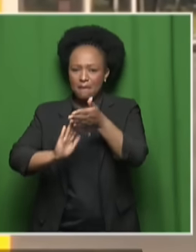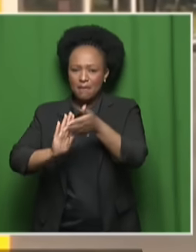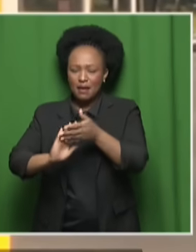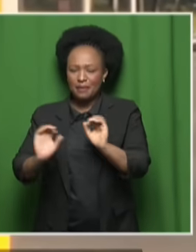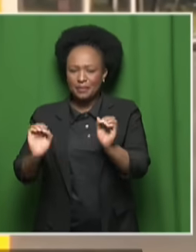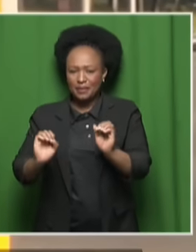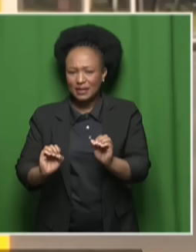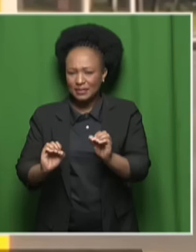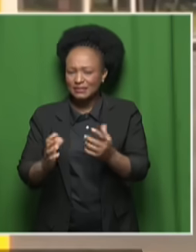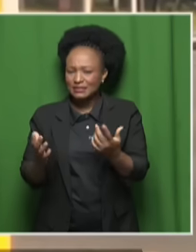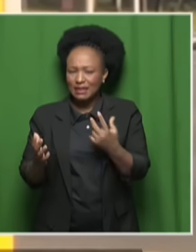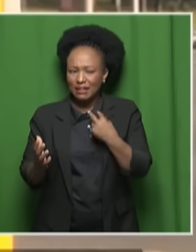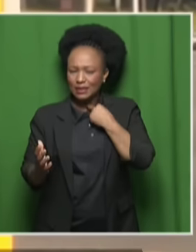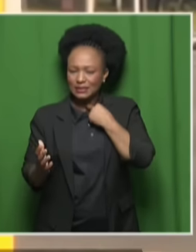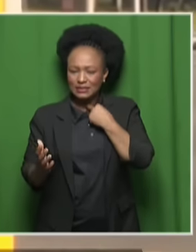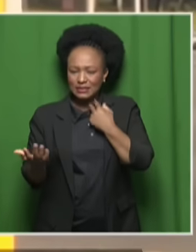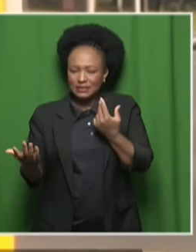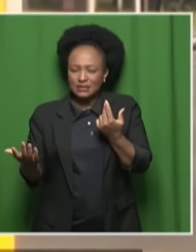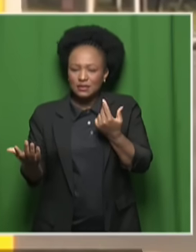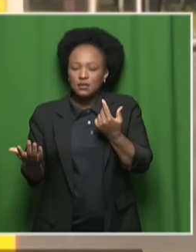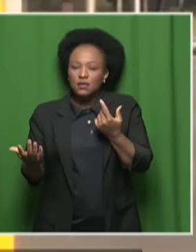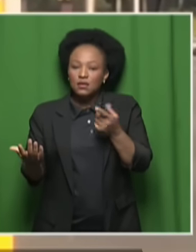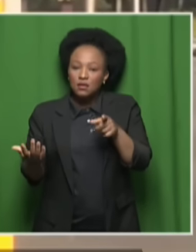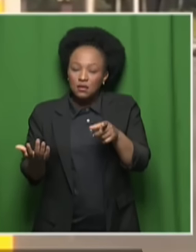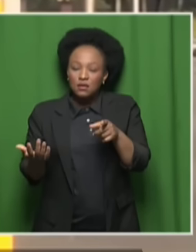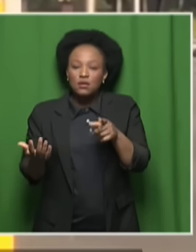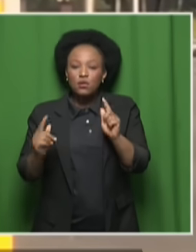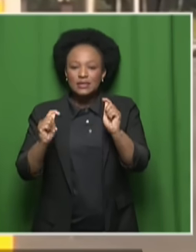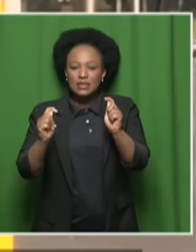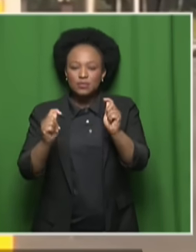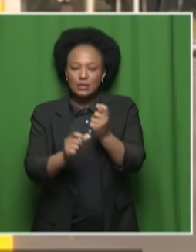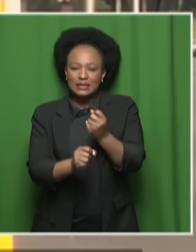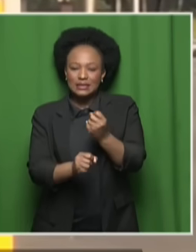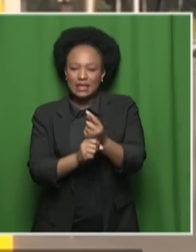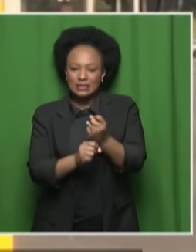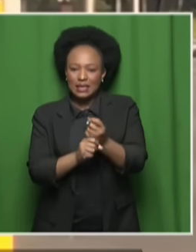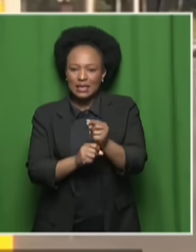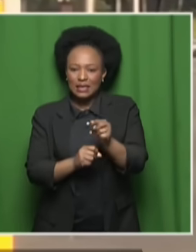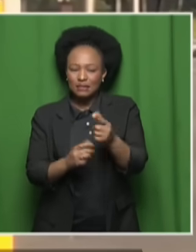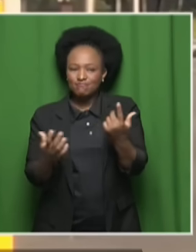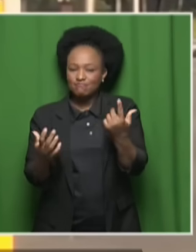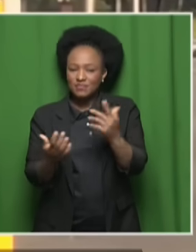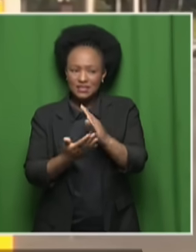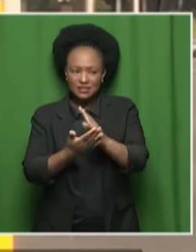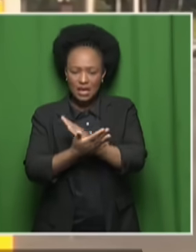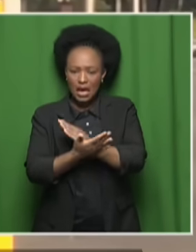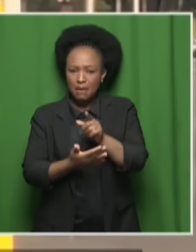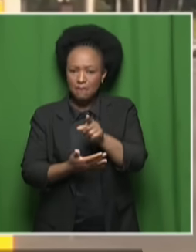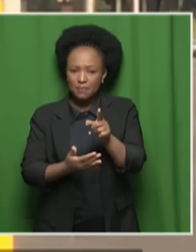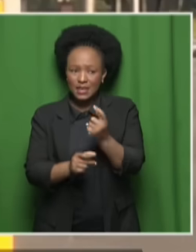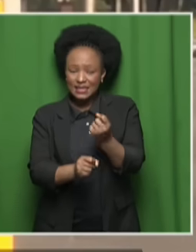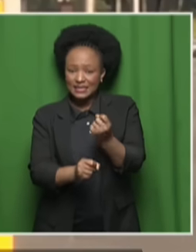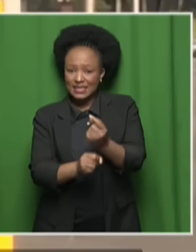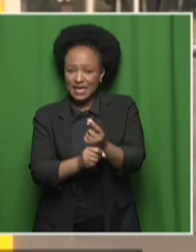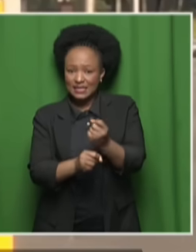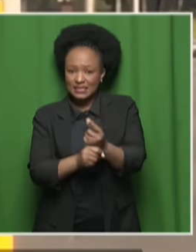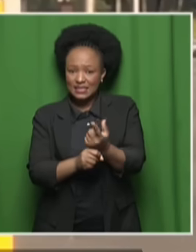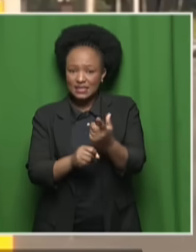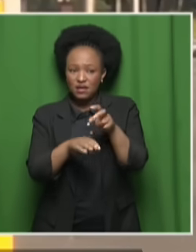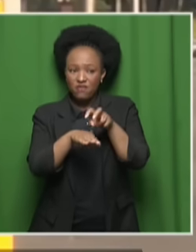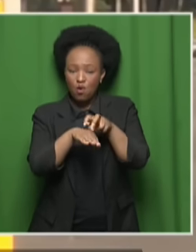to difficulties accessing public transport, because some of them mentioned that they didn't have a taxi to transport them